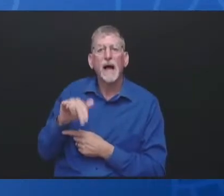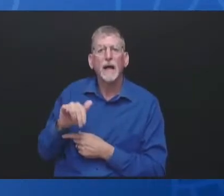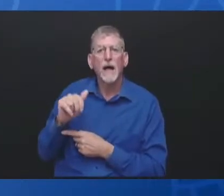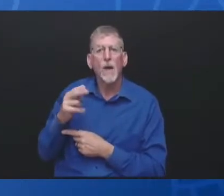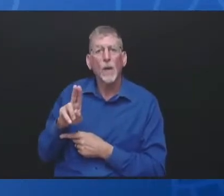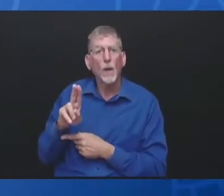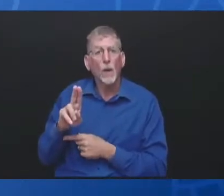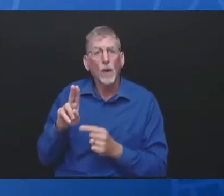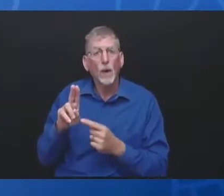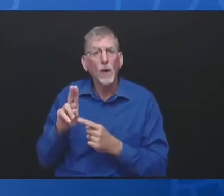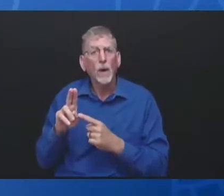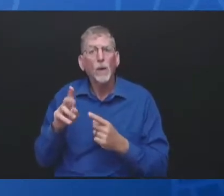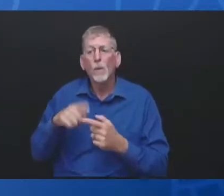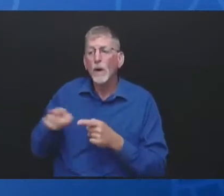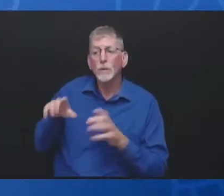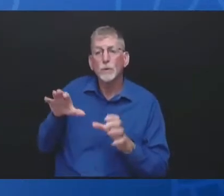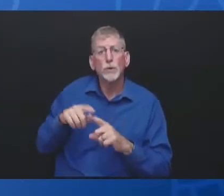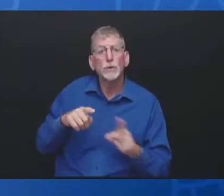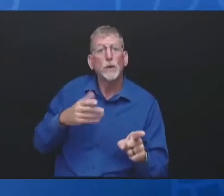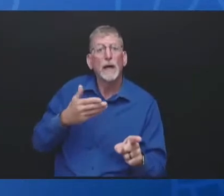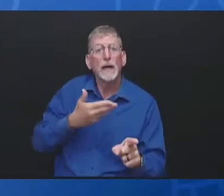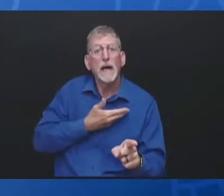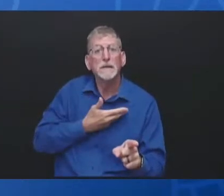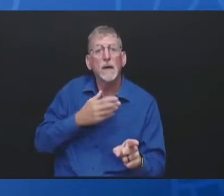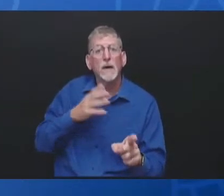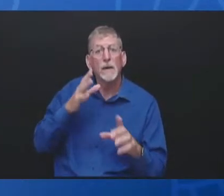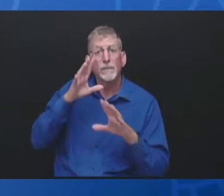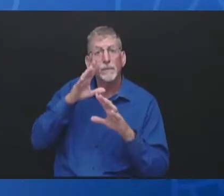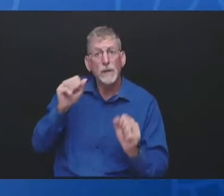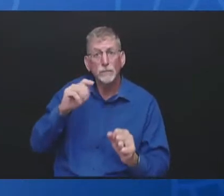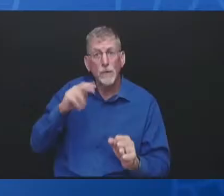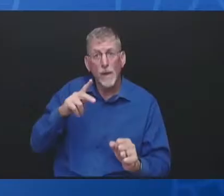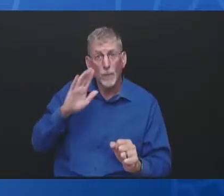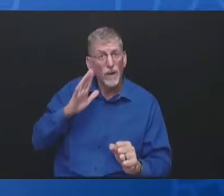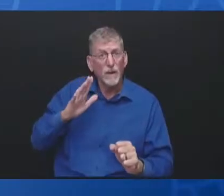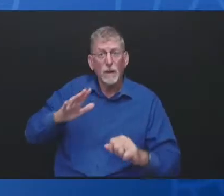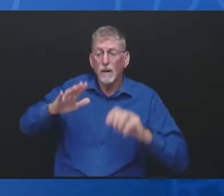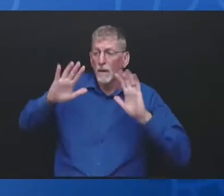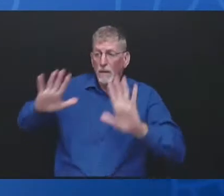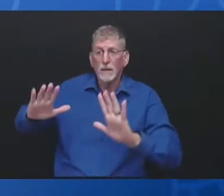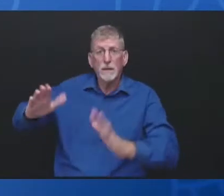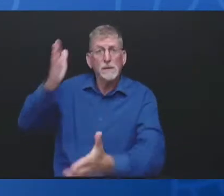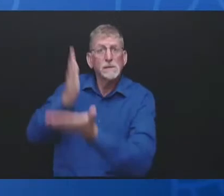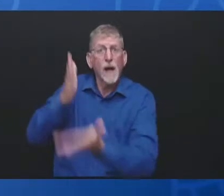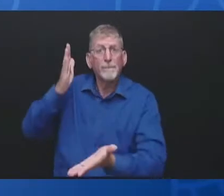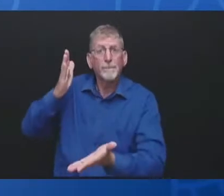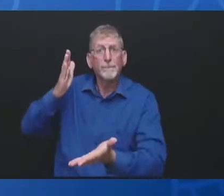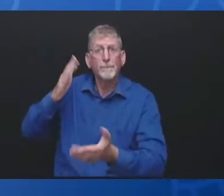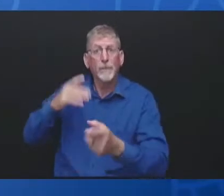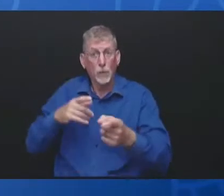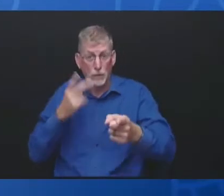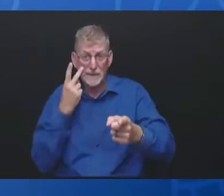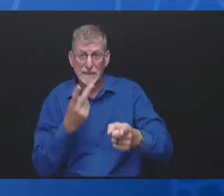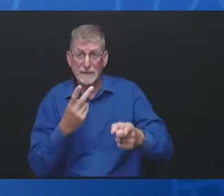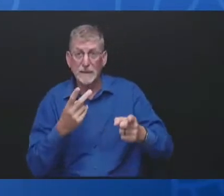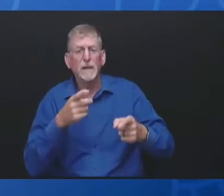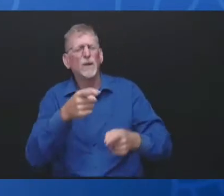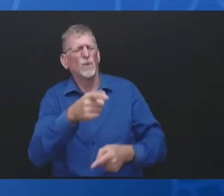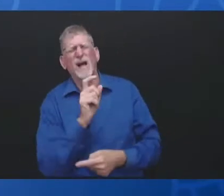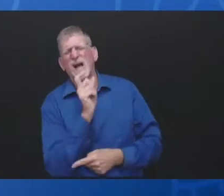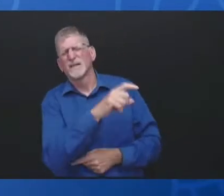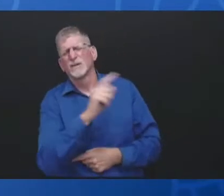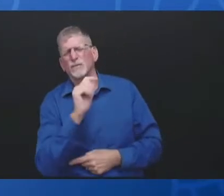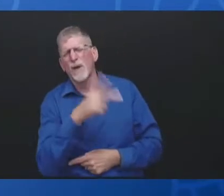will say, "Stop, let's." Well, if you see President Trump, you could ask him directly that. I'm not going to presume. I'm